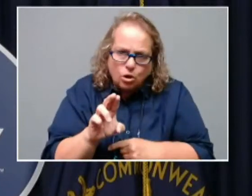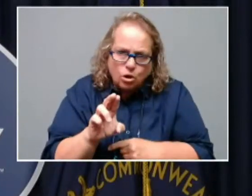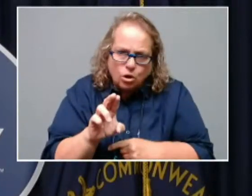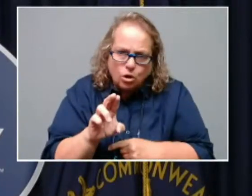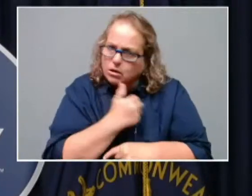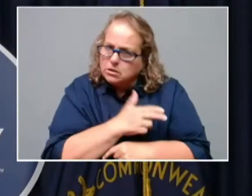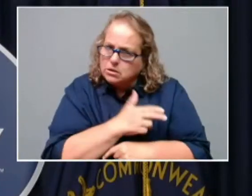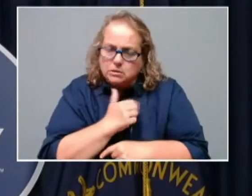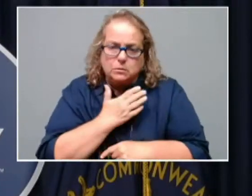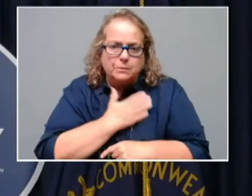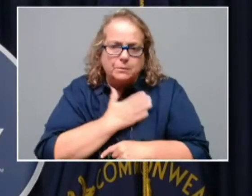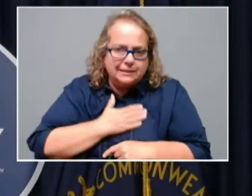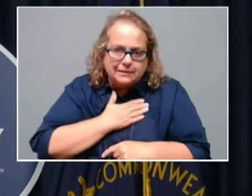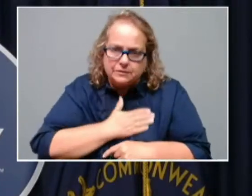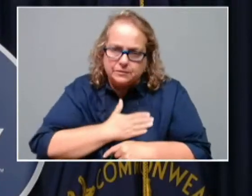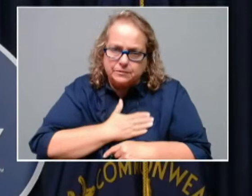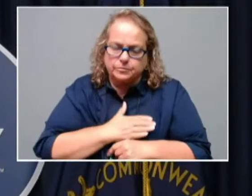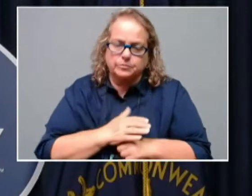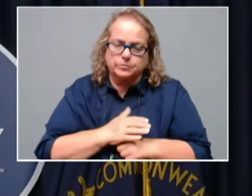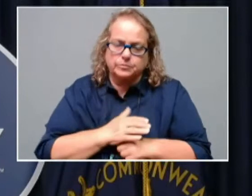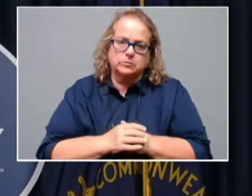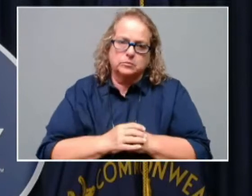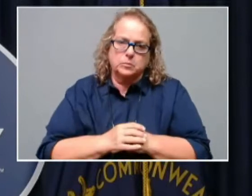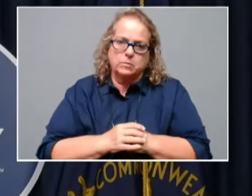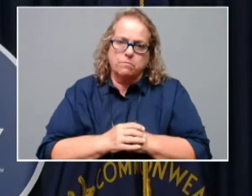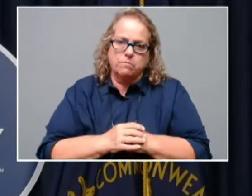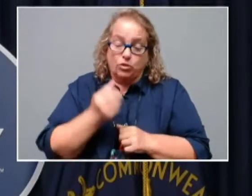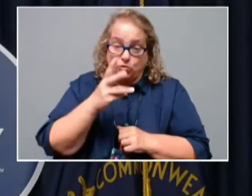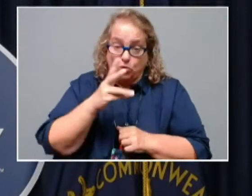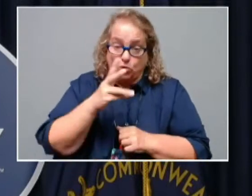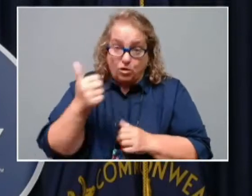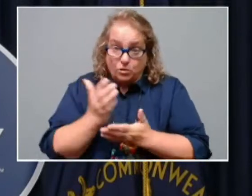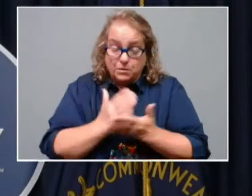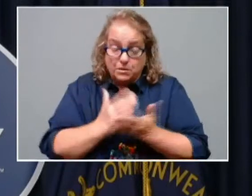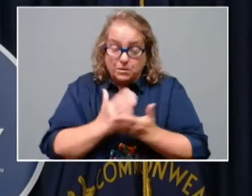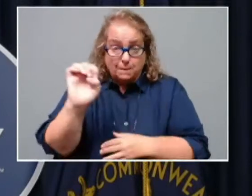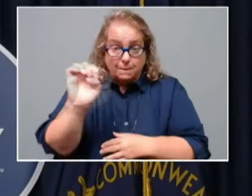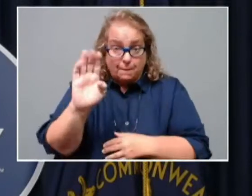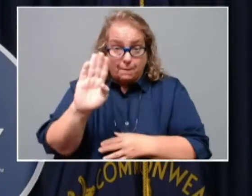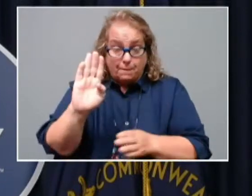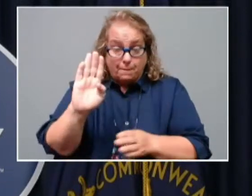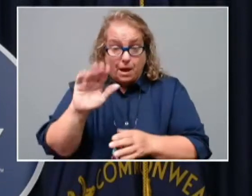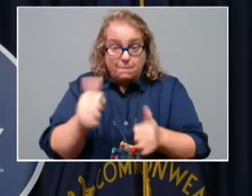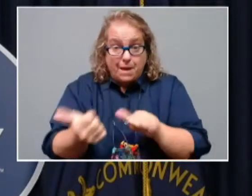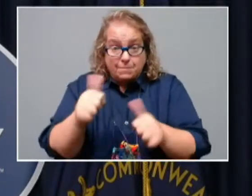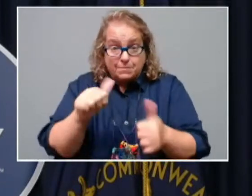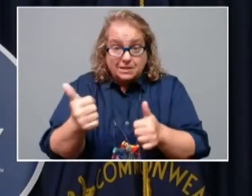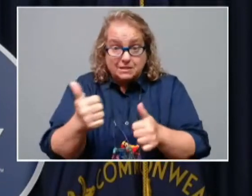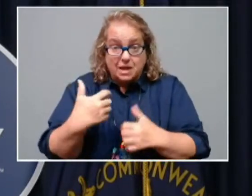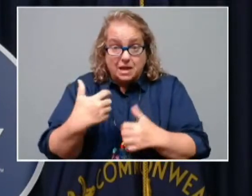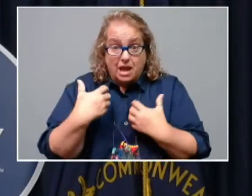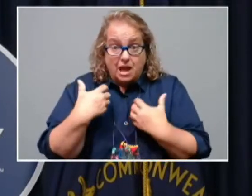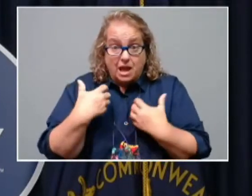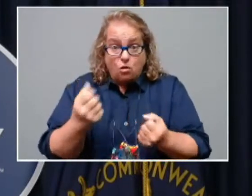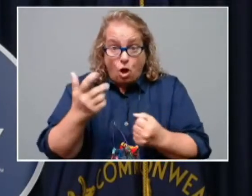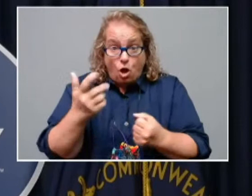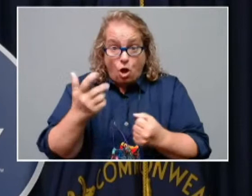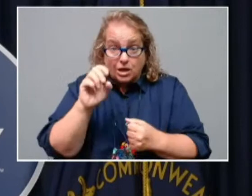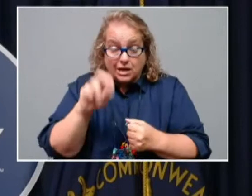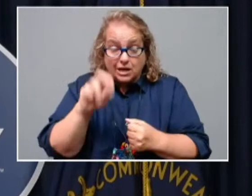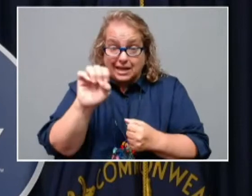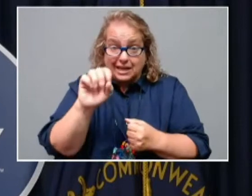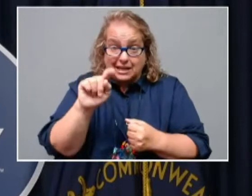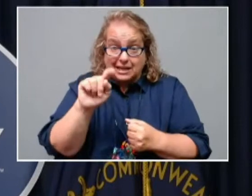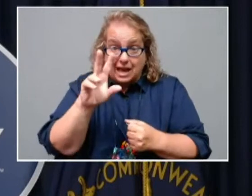mind. A couple of other pieces. Baptist Health Hardin, E-Town, full ICU, and they're converting